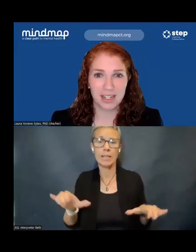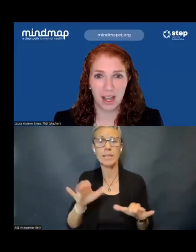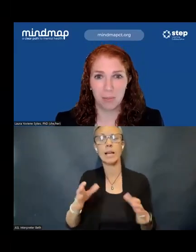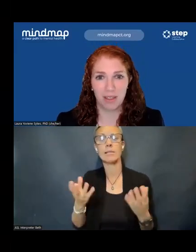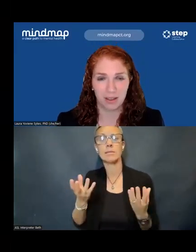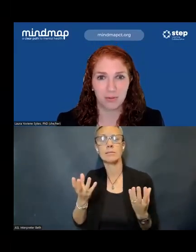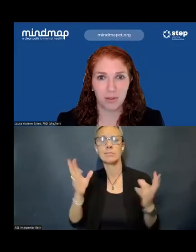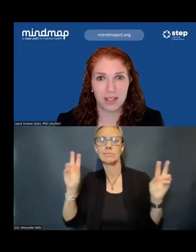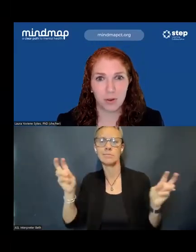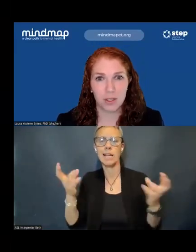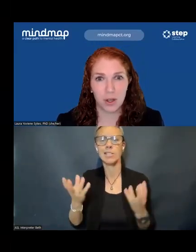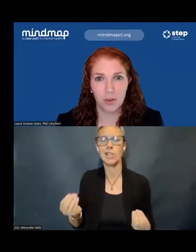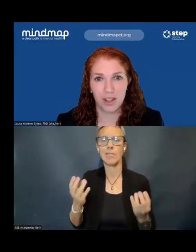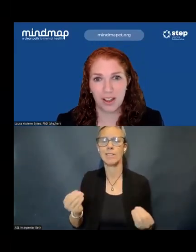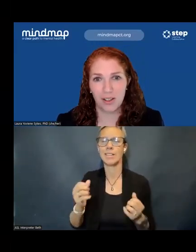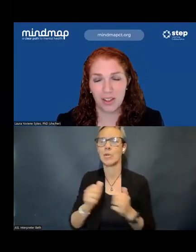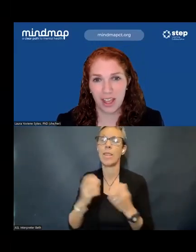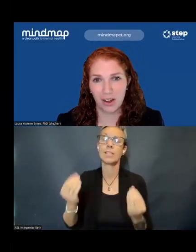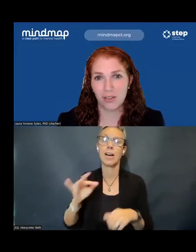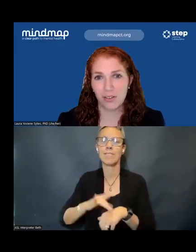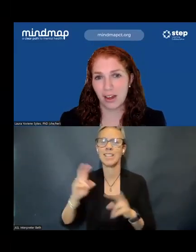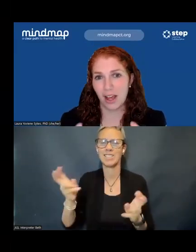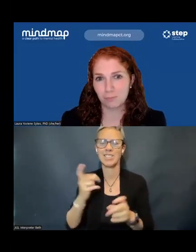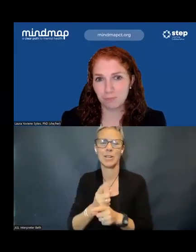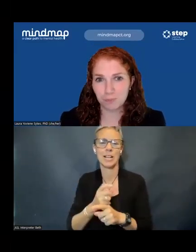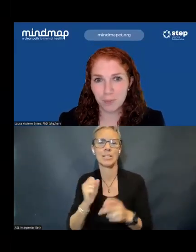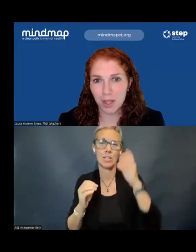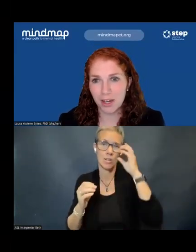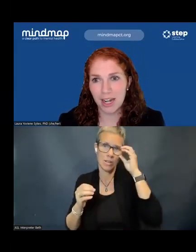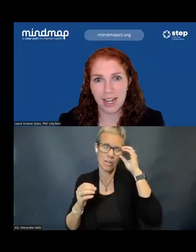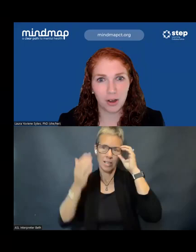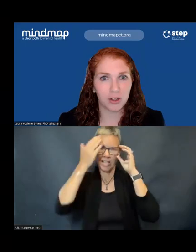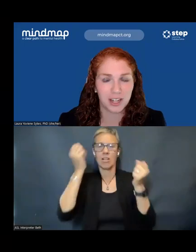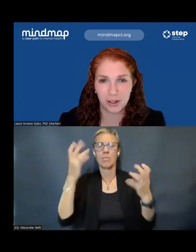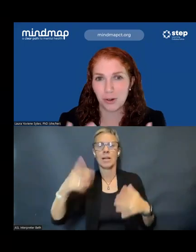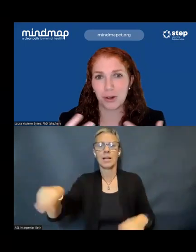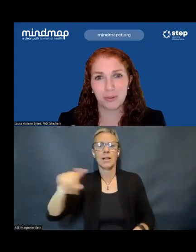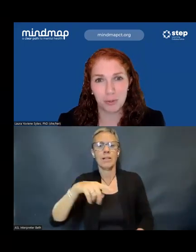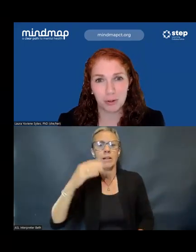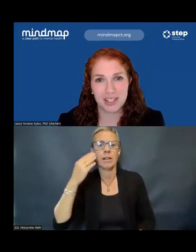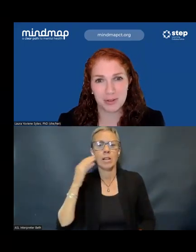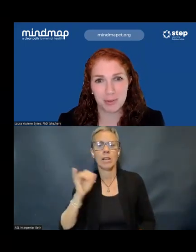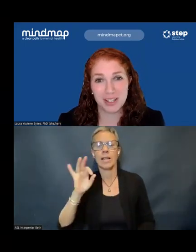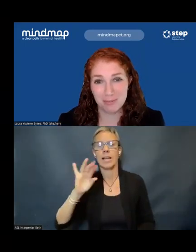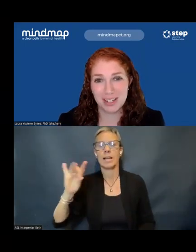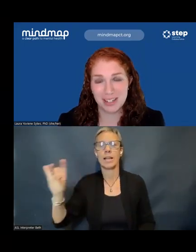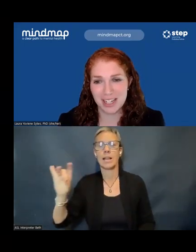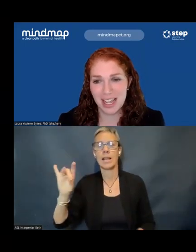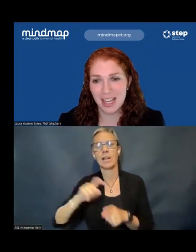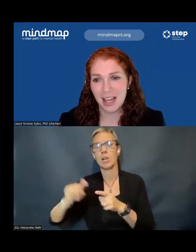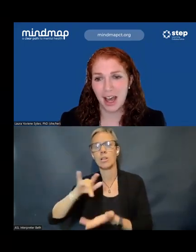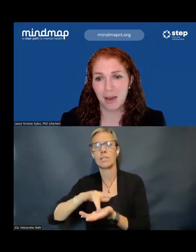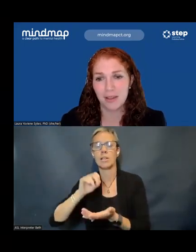that, and I think, as folks know, the care that a 988 call center or a mobile crisis response team